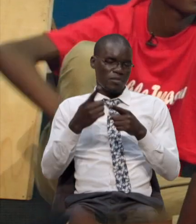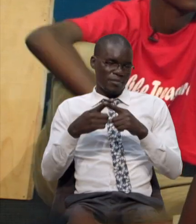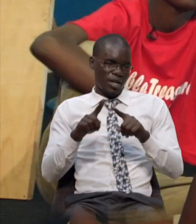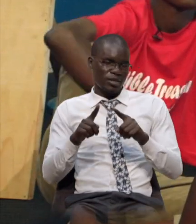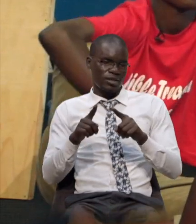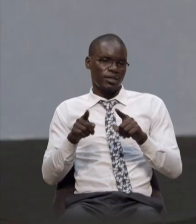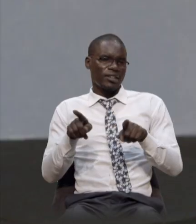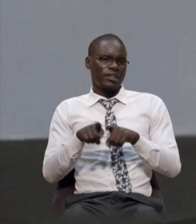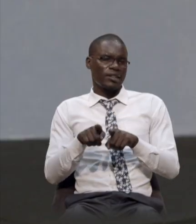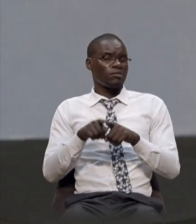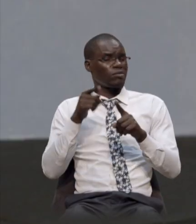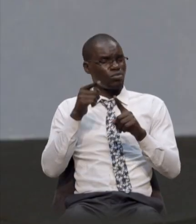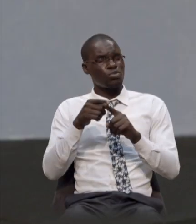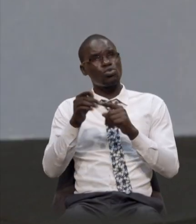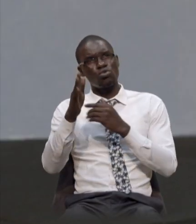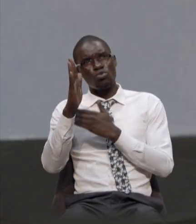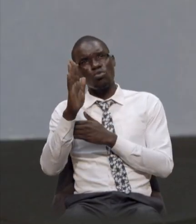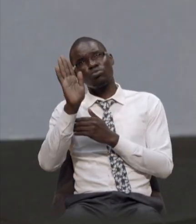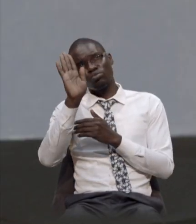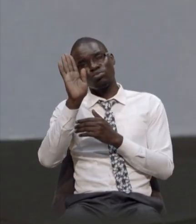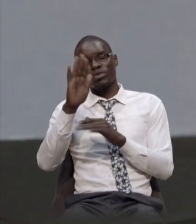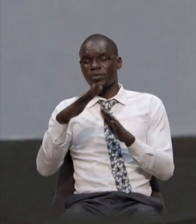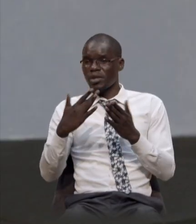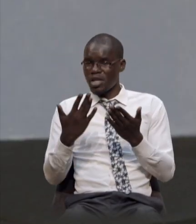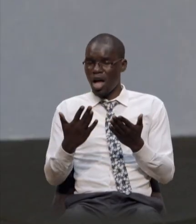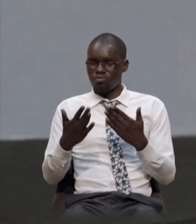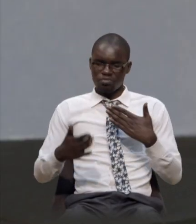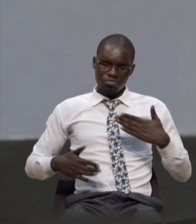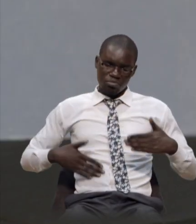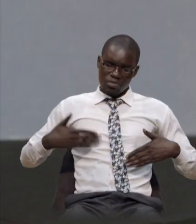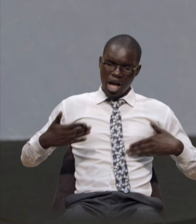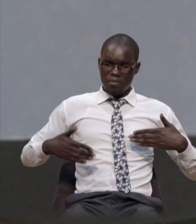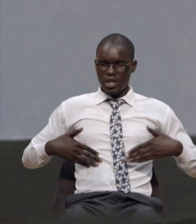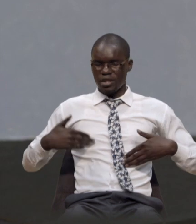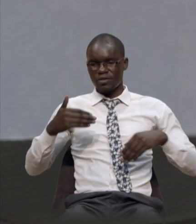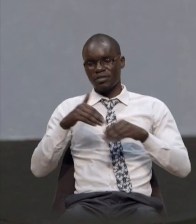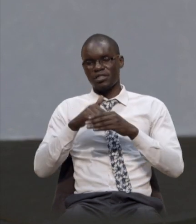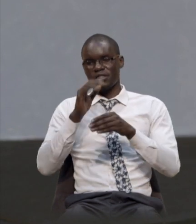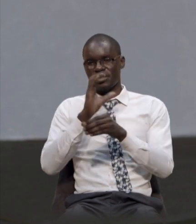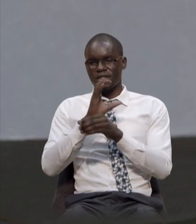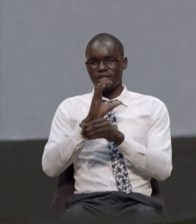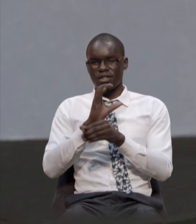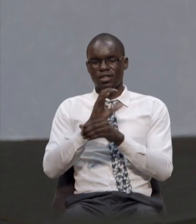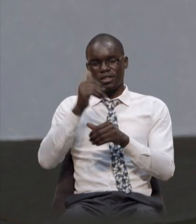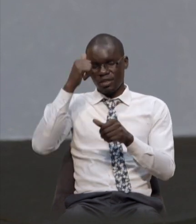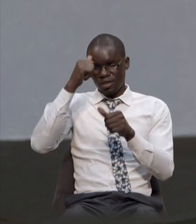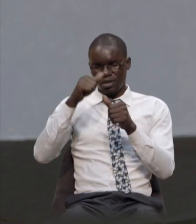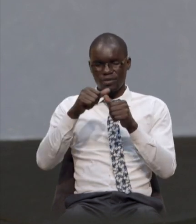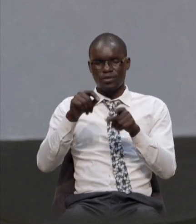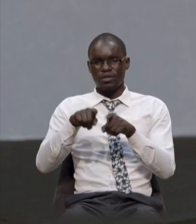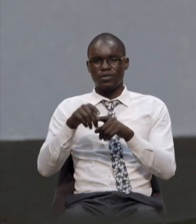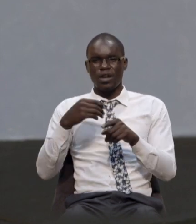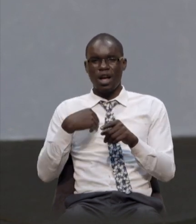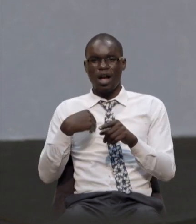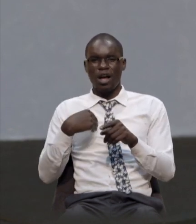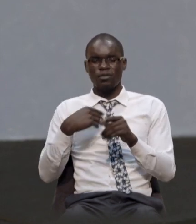but it was even respect to God, how they were behaving in God's temple. And remember, we have